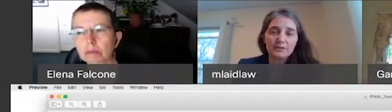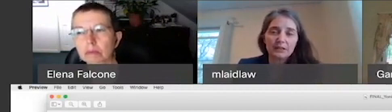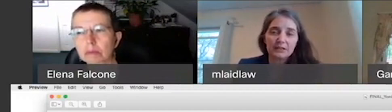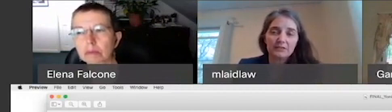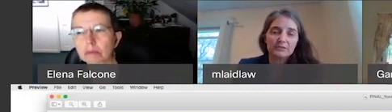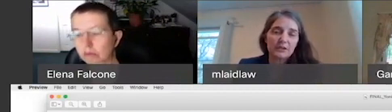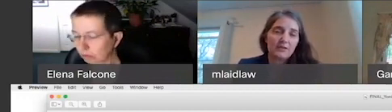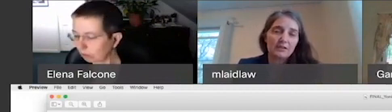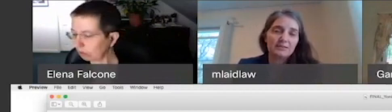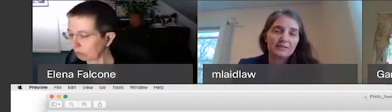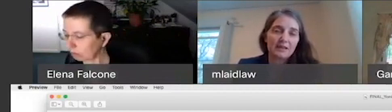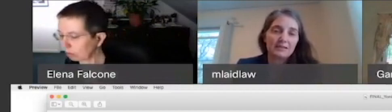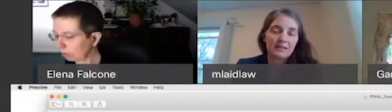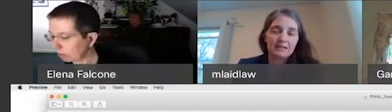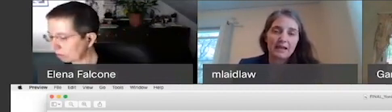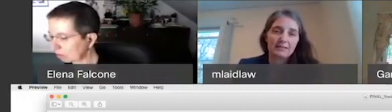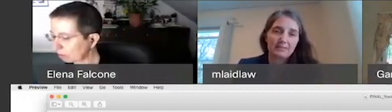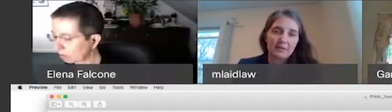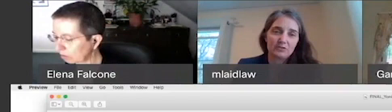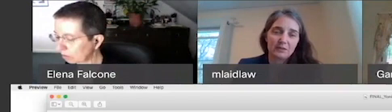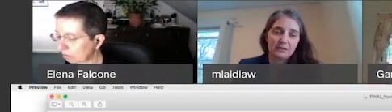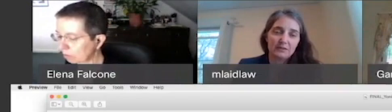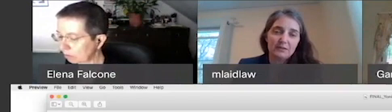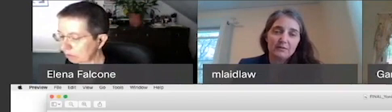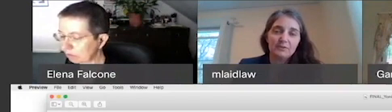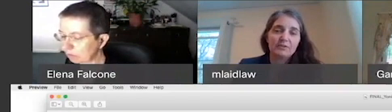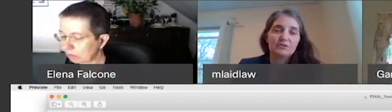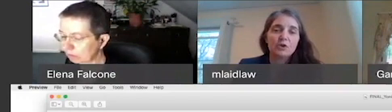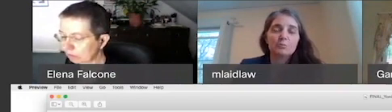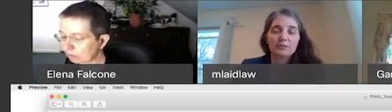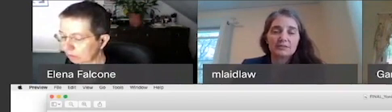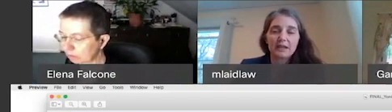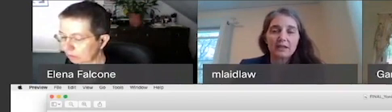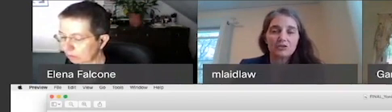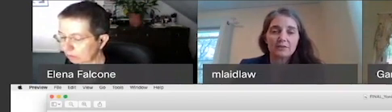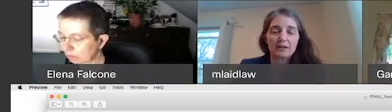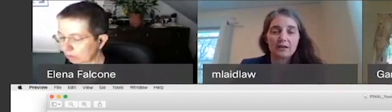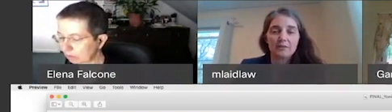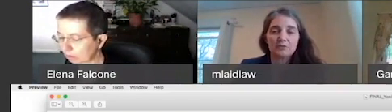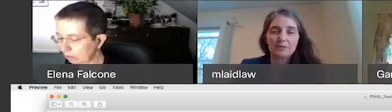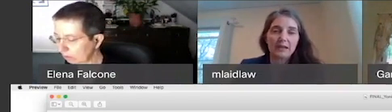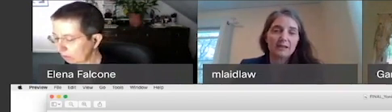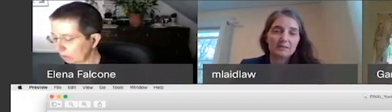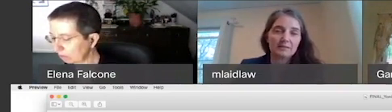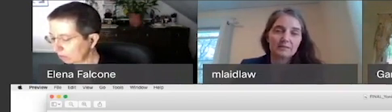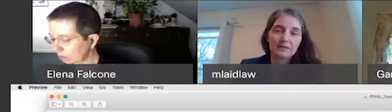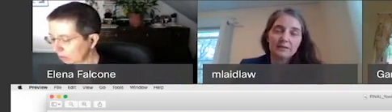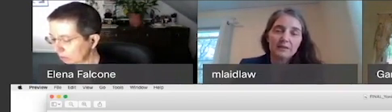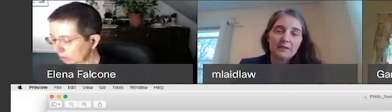purpose is to have a consolidated asset management, but there's no protection that comes from the